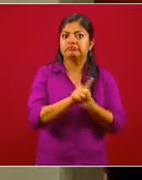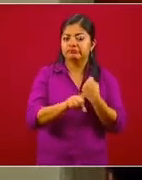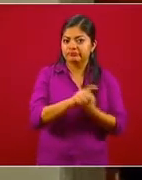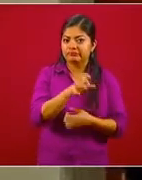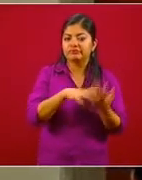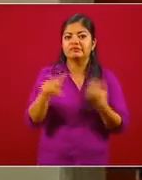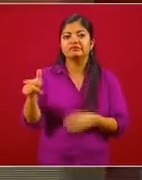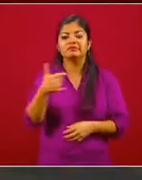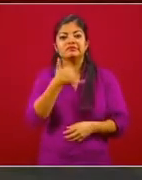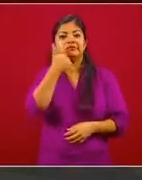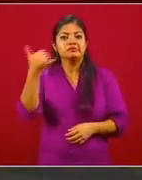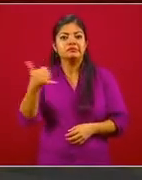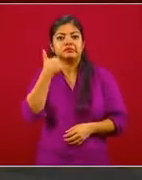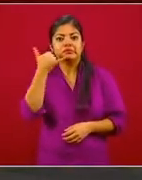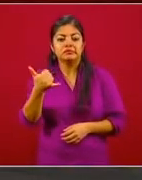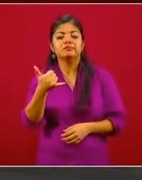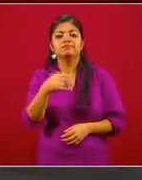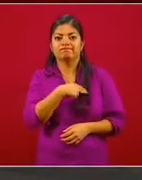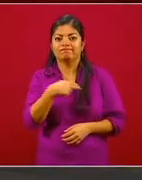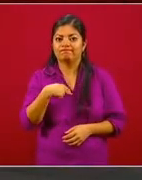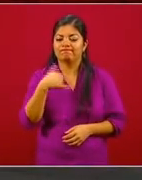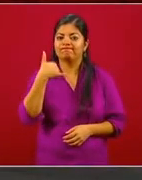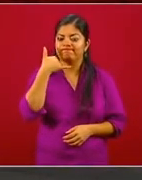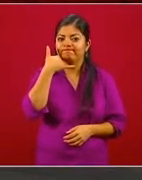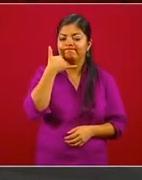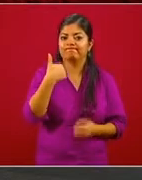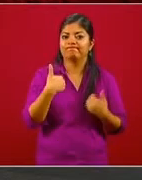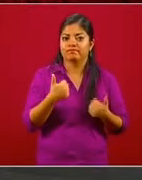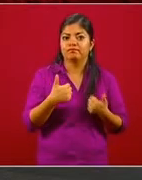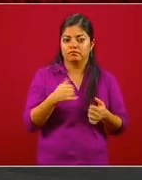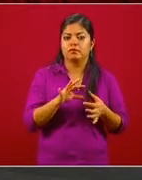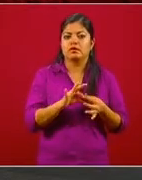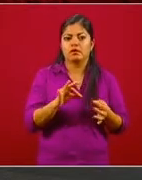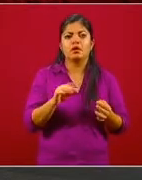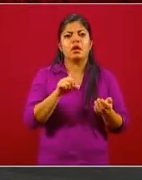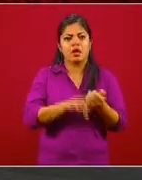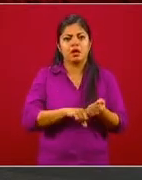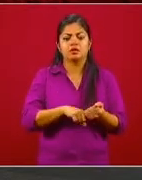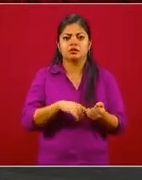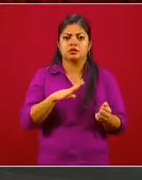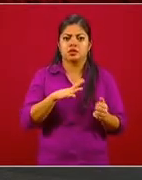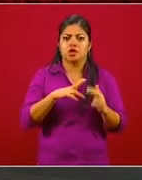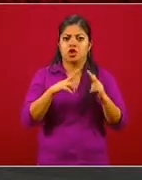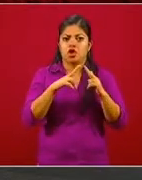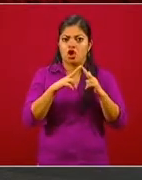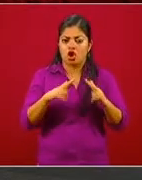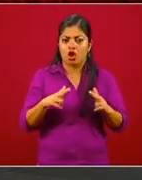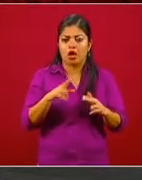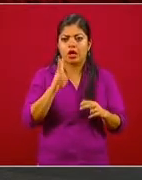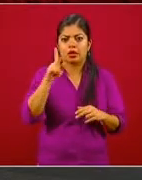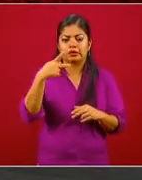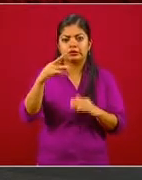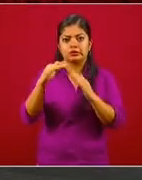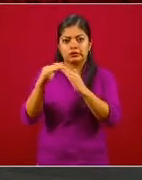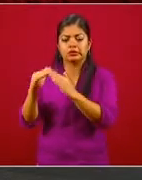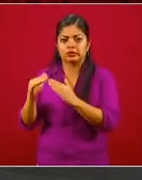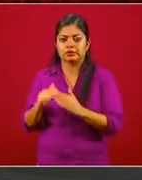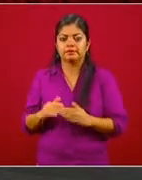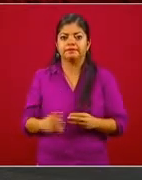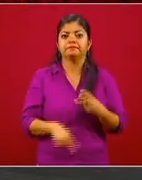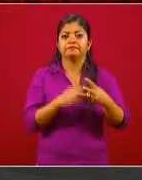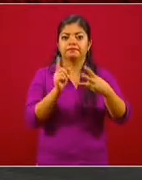complicated. And so we provided a lot of guidance on that aspect. And we're aware of what's happening at home with